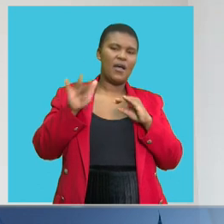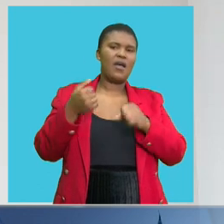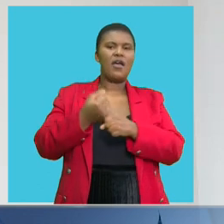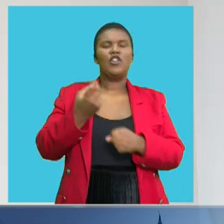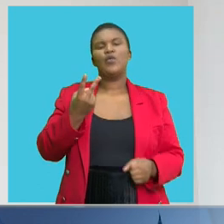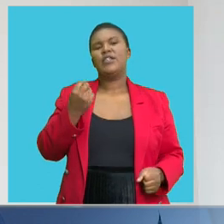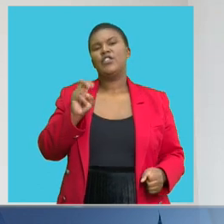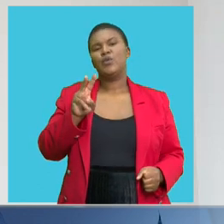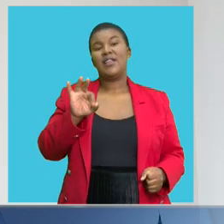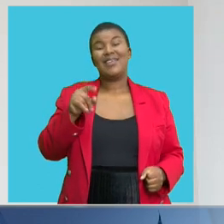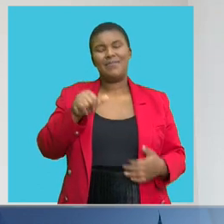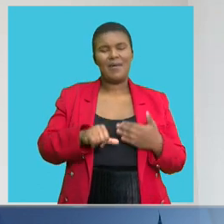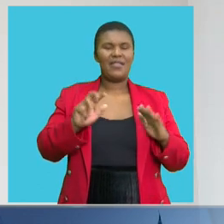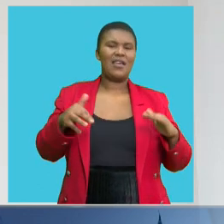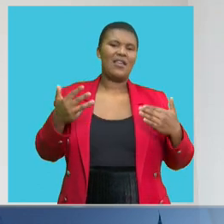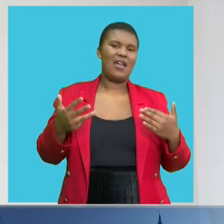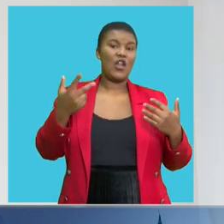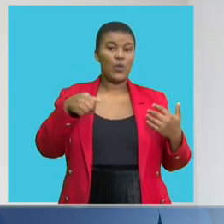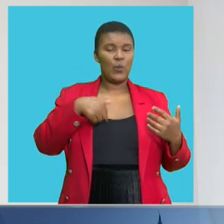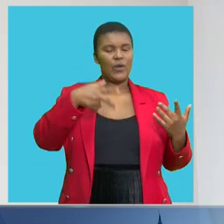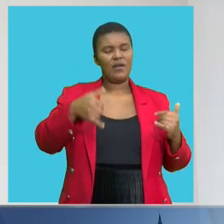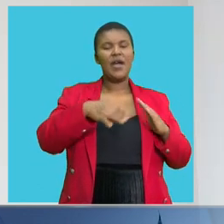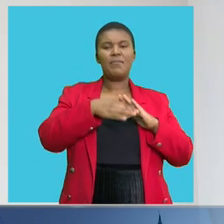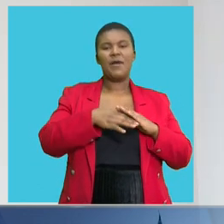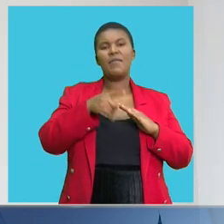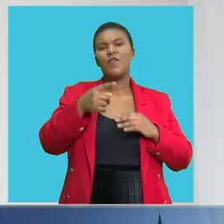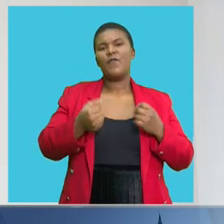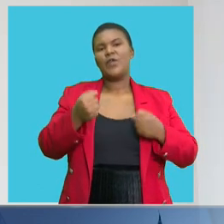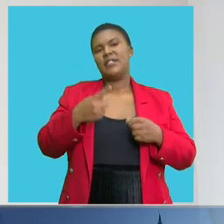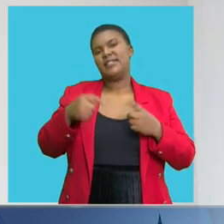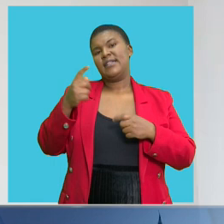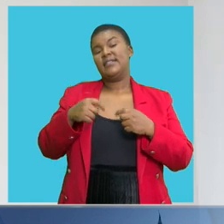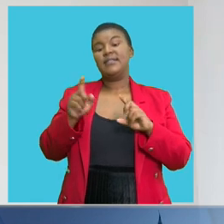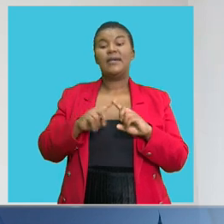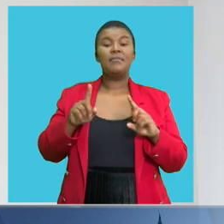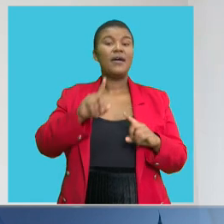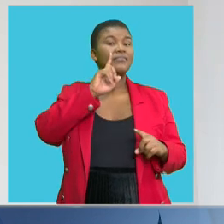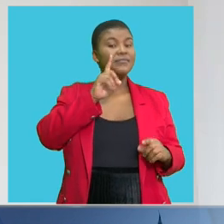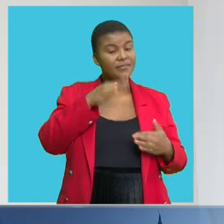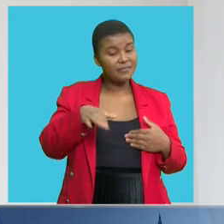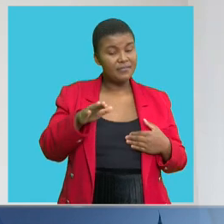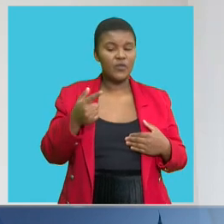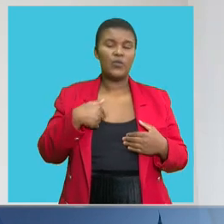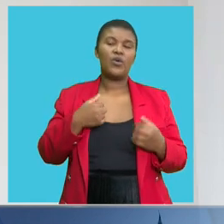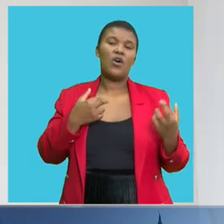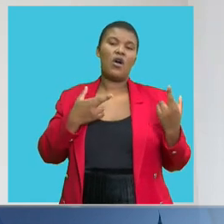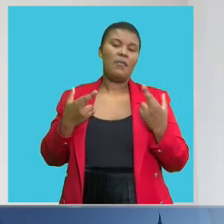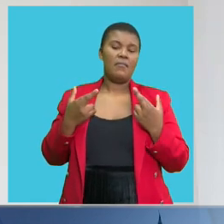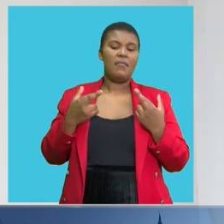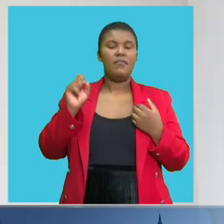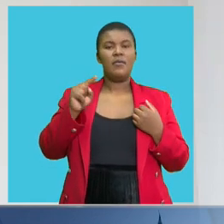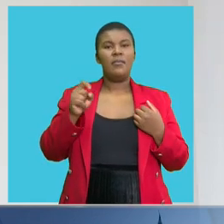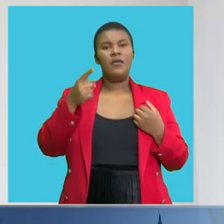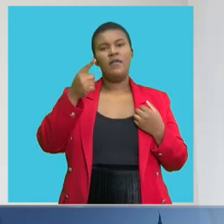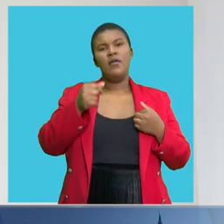is the ninth month that we are down in vehicle sales. However, looking forward, even though we are double digits down through passenger